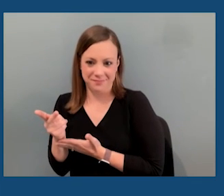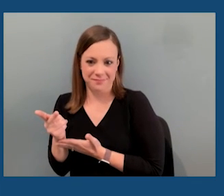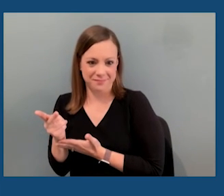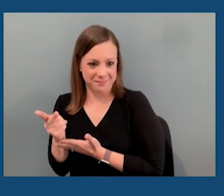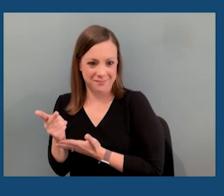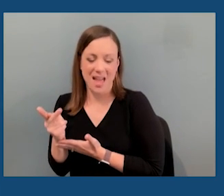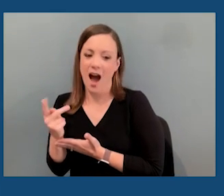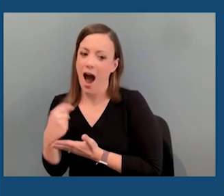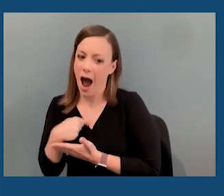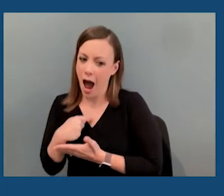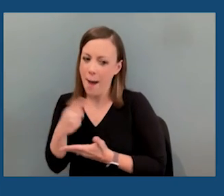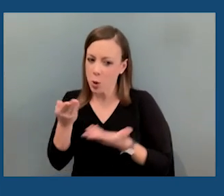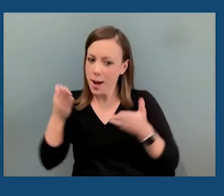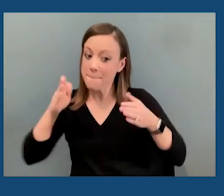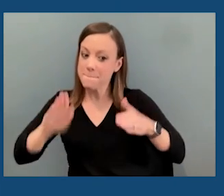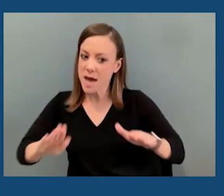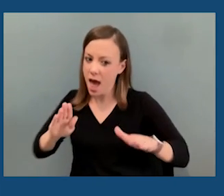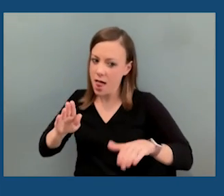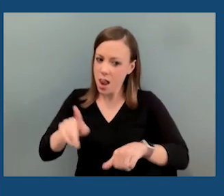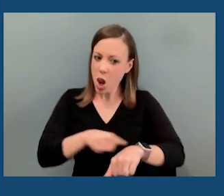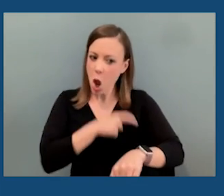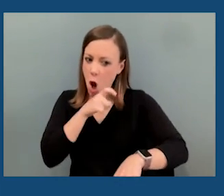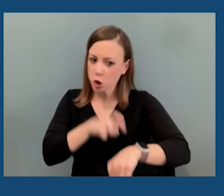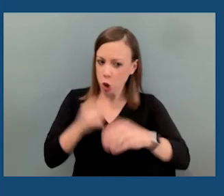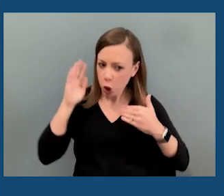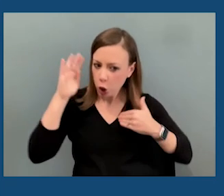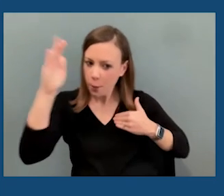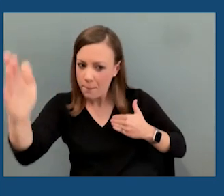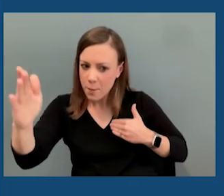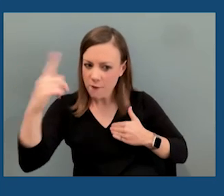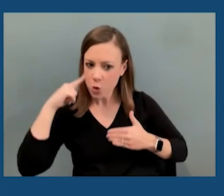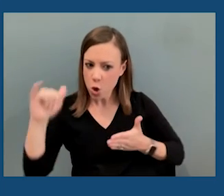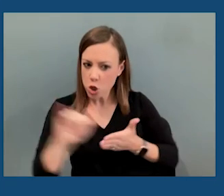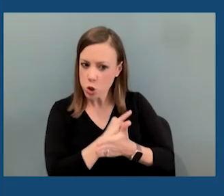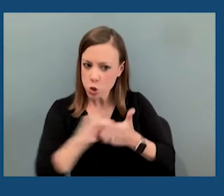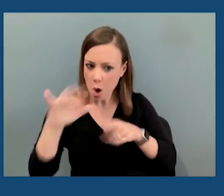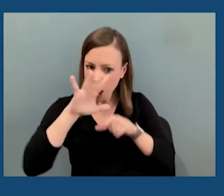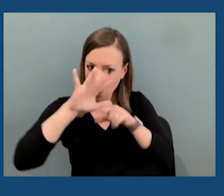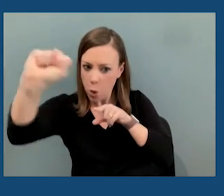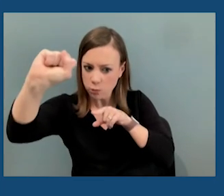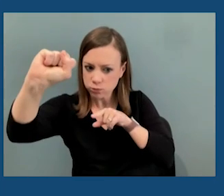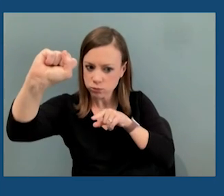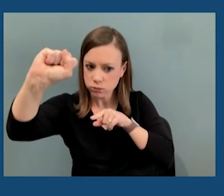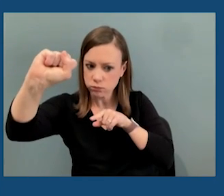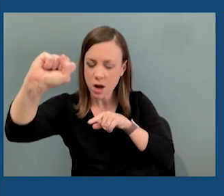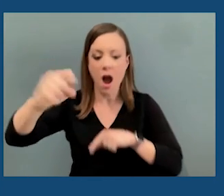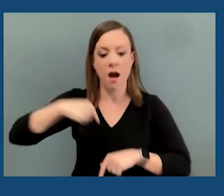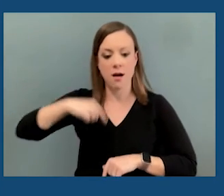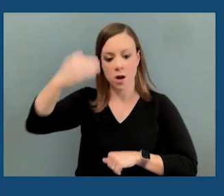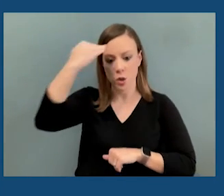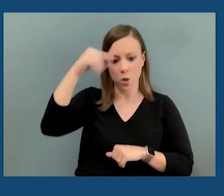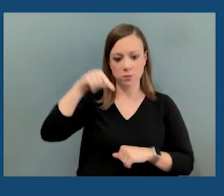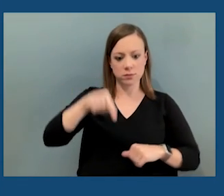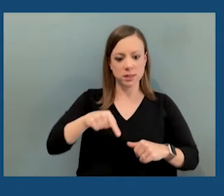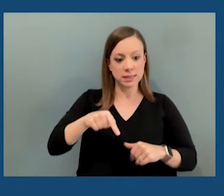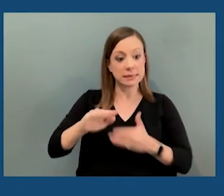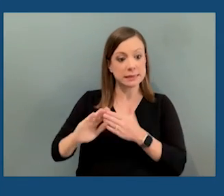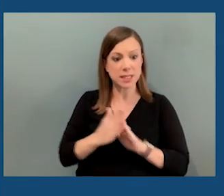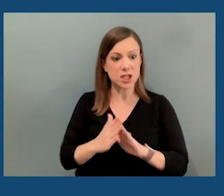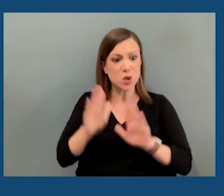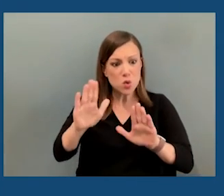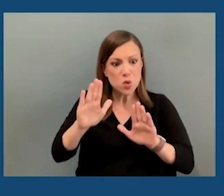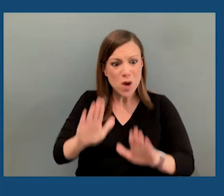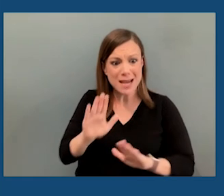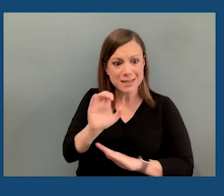York. I'm looking to the future. I know that this city's great civic and business communities will join me